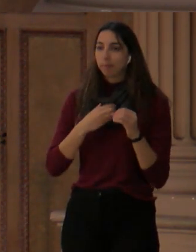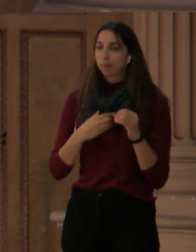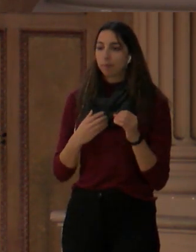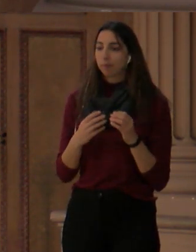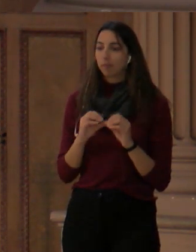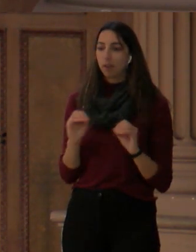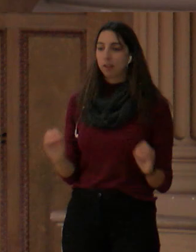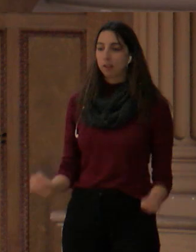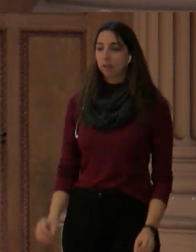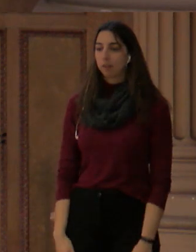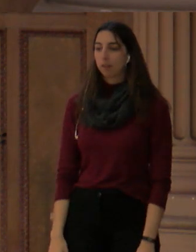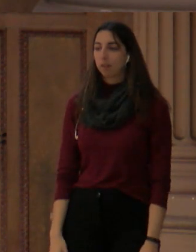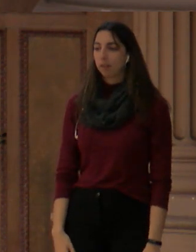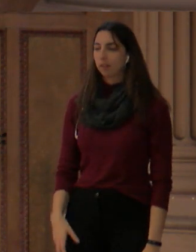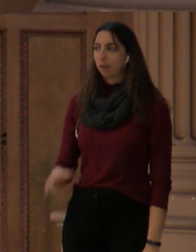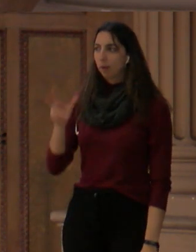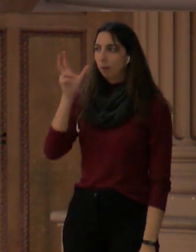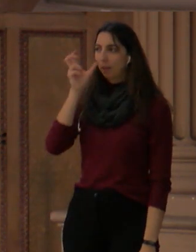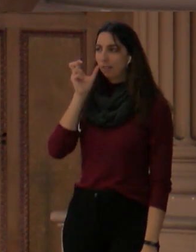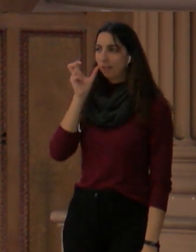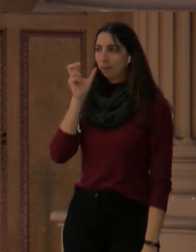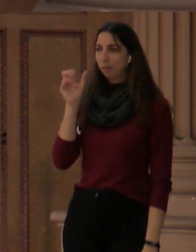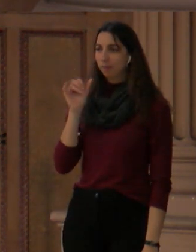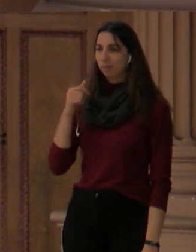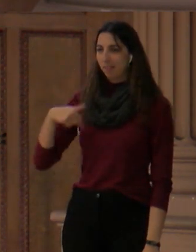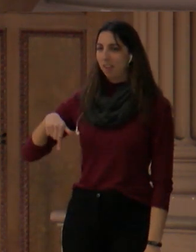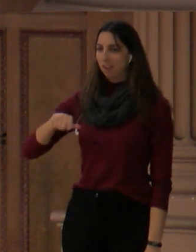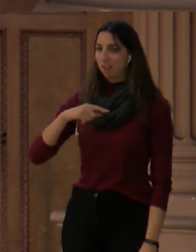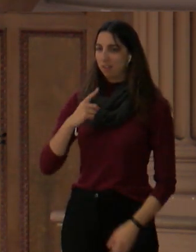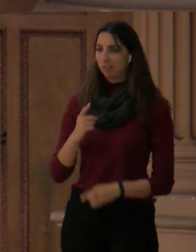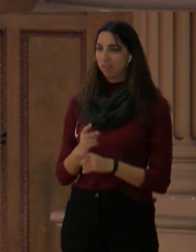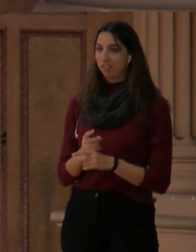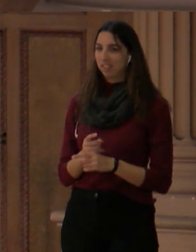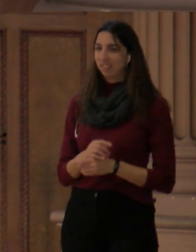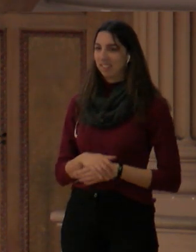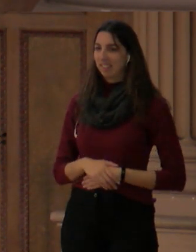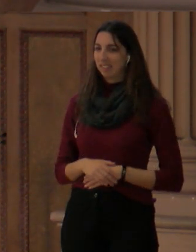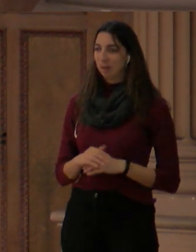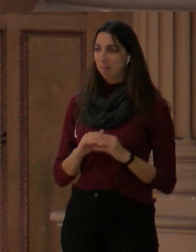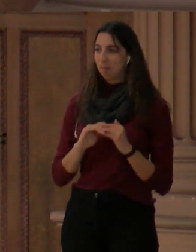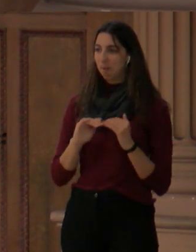Man, that sounds like us pretty often, doesn't it? Blah.